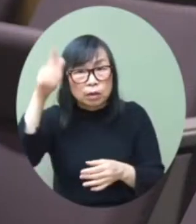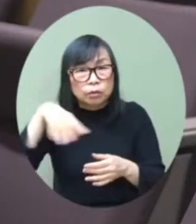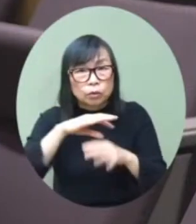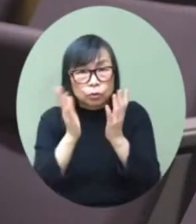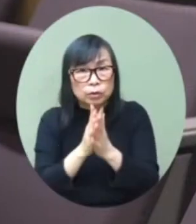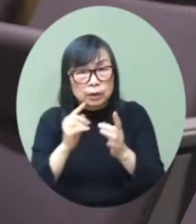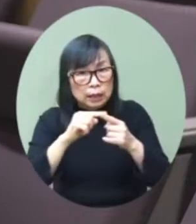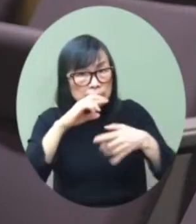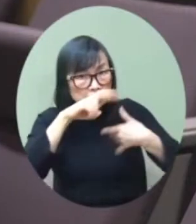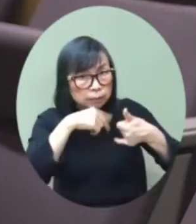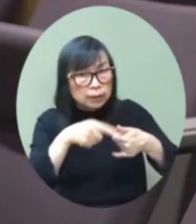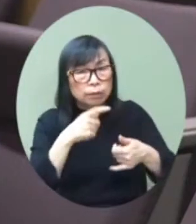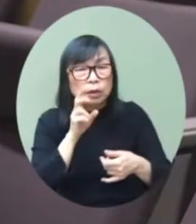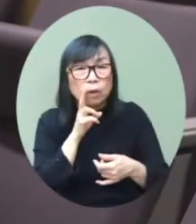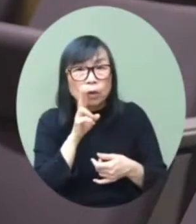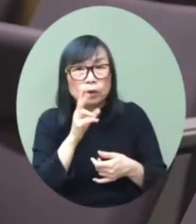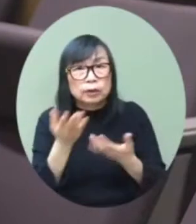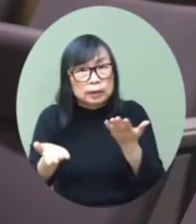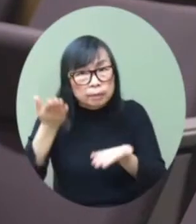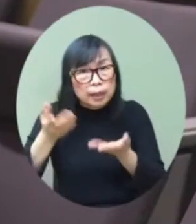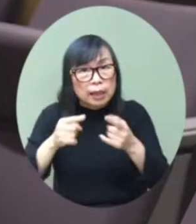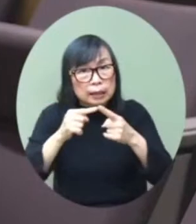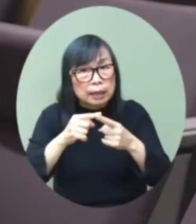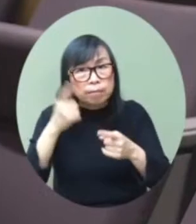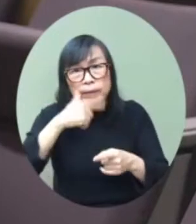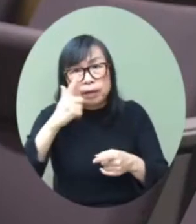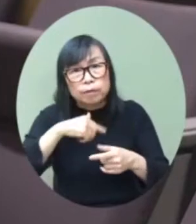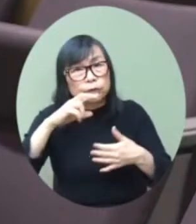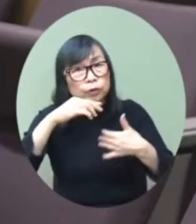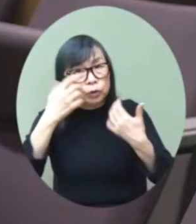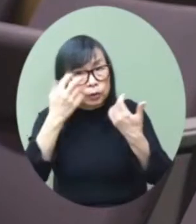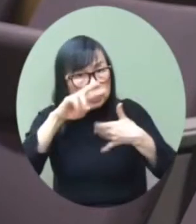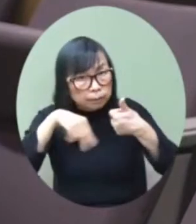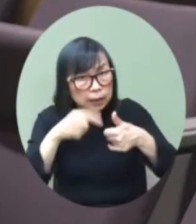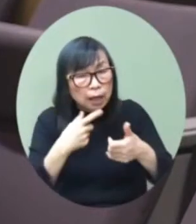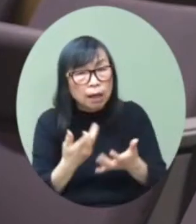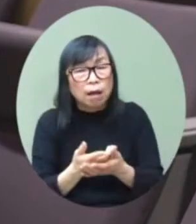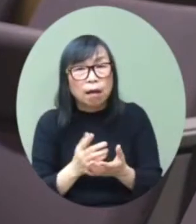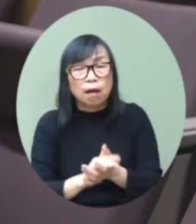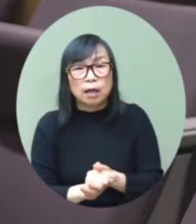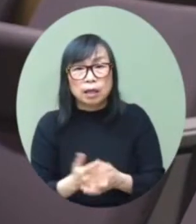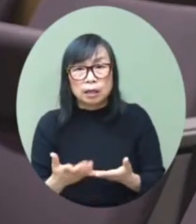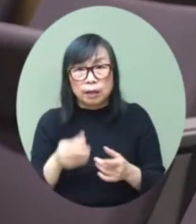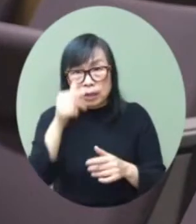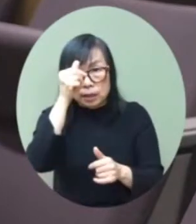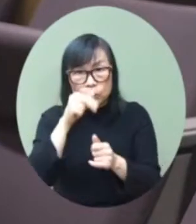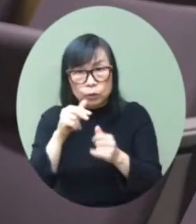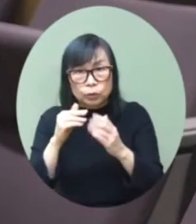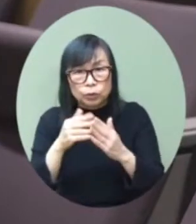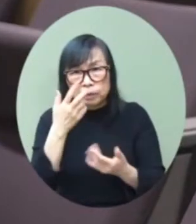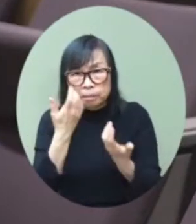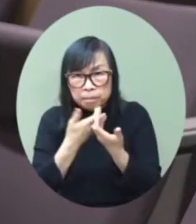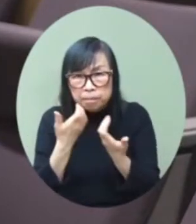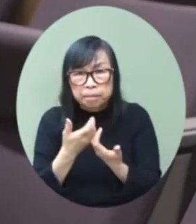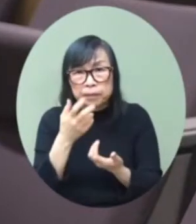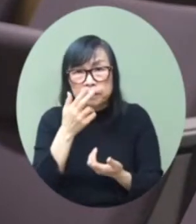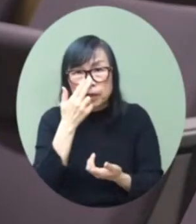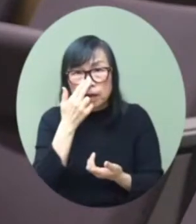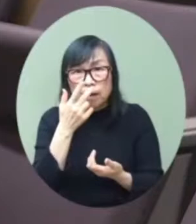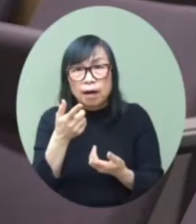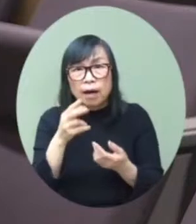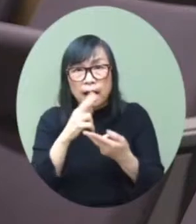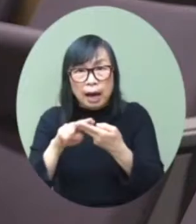resolve this? Does that mean that for the universal testing, there was some proportion of people refused to get tested? According to the